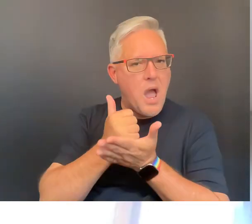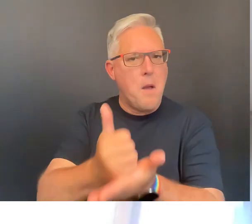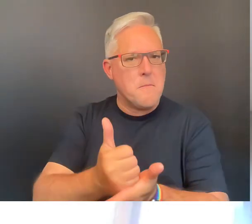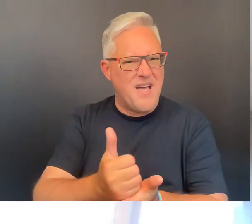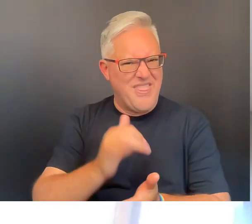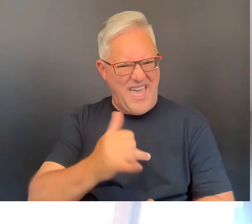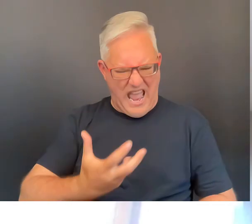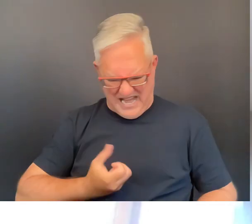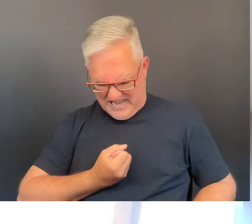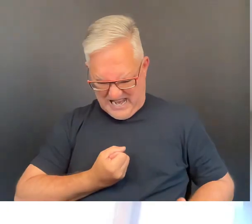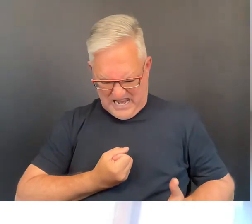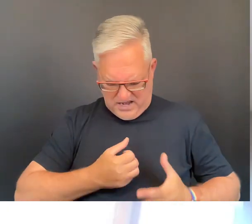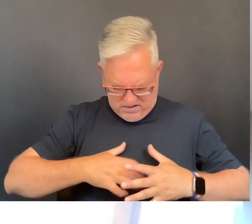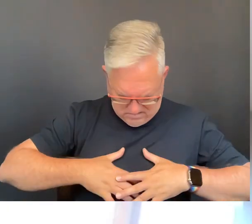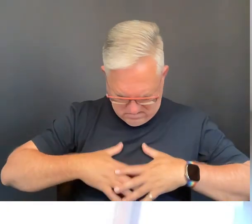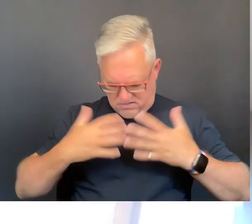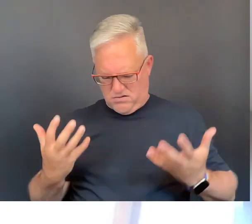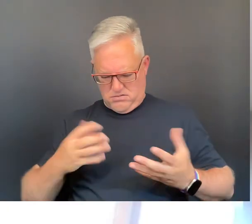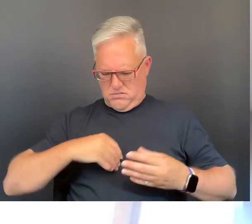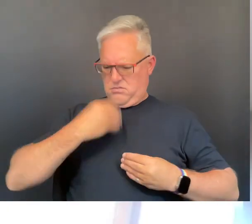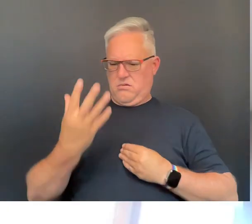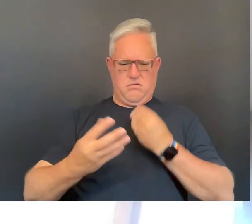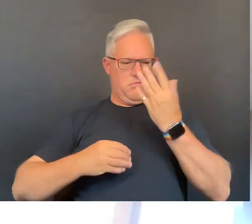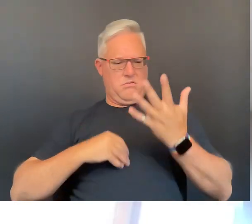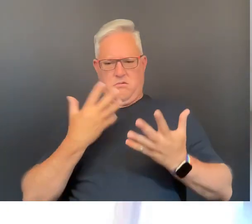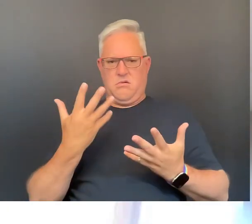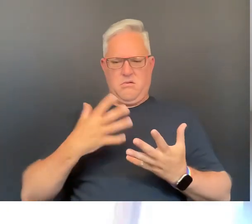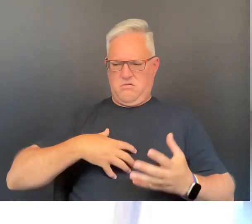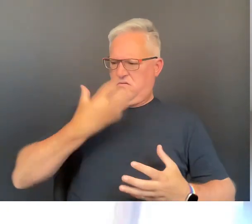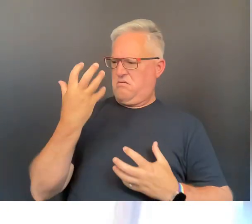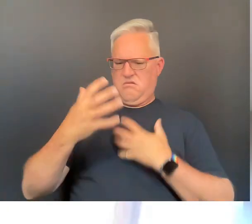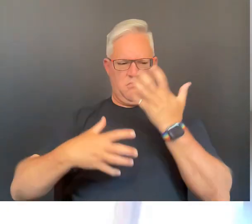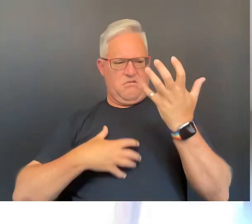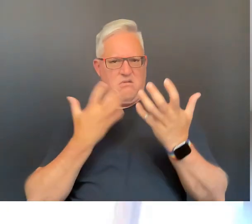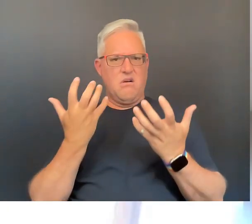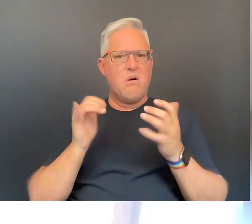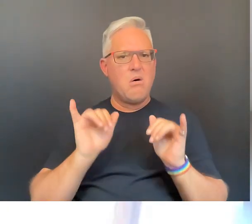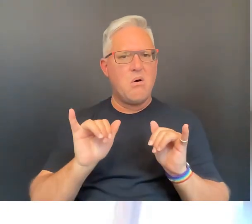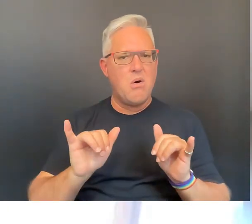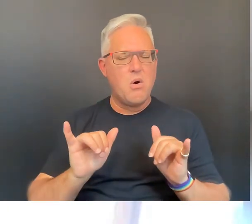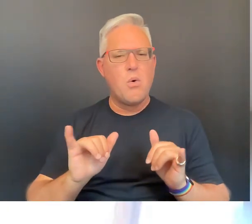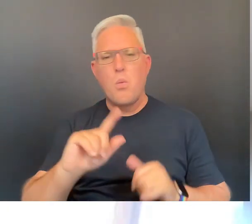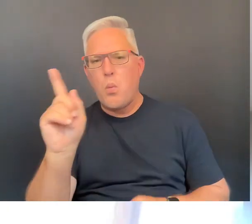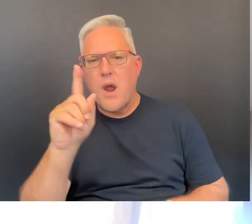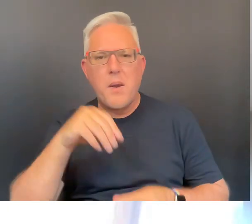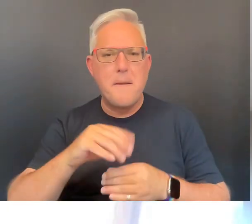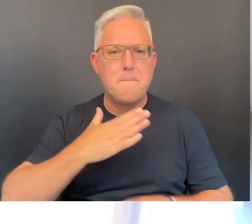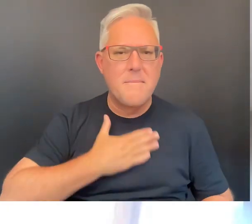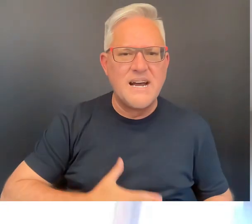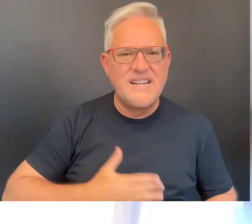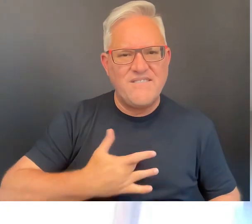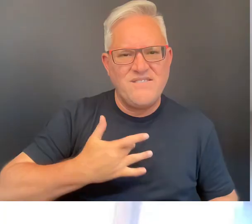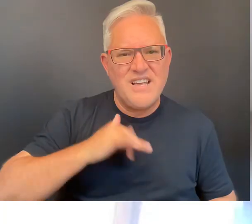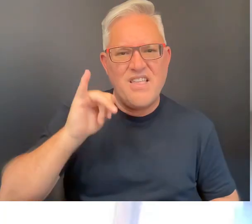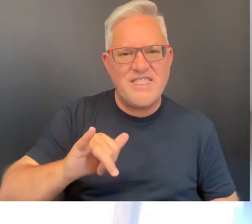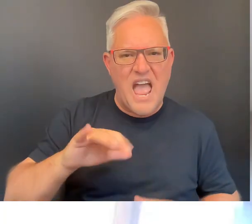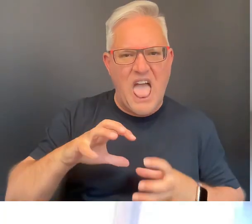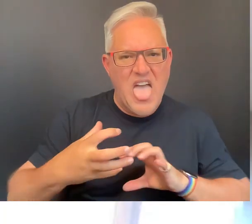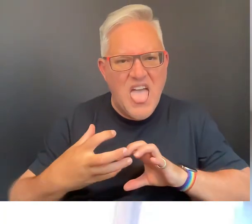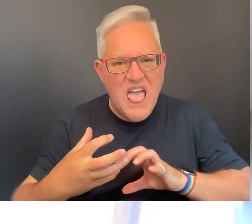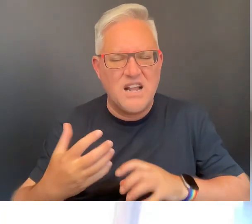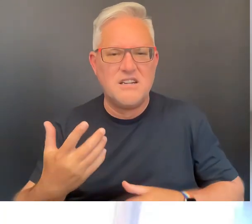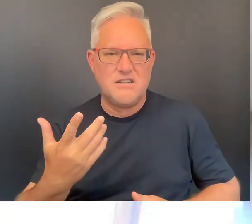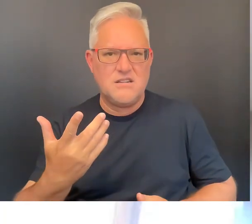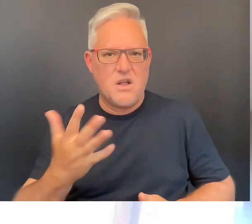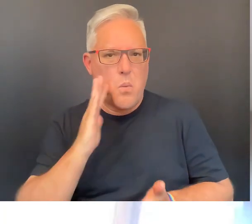those things that you're feeling. Why are they happening in your body? Which part of the body that